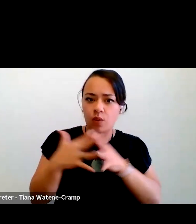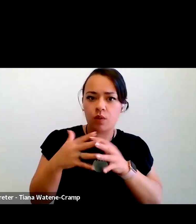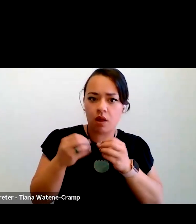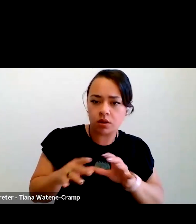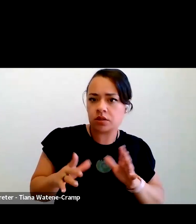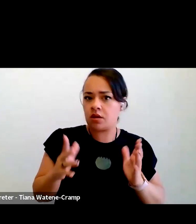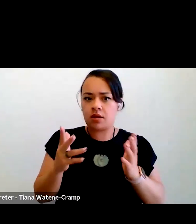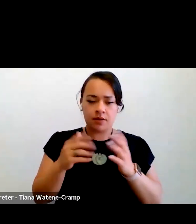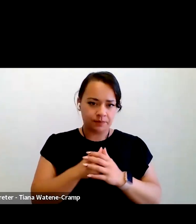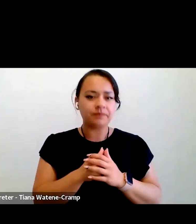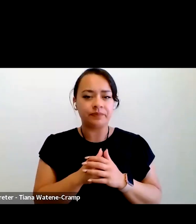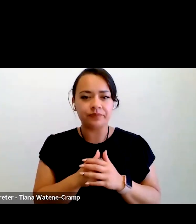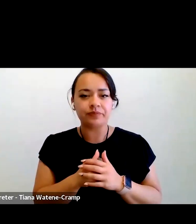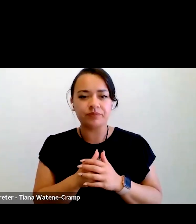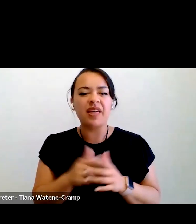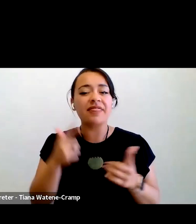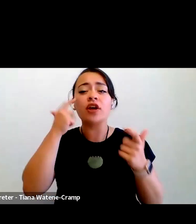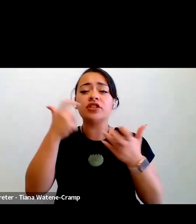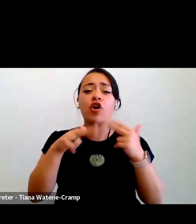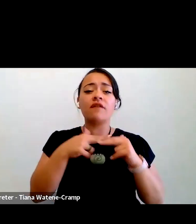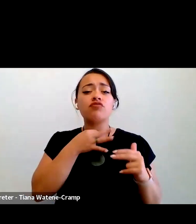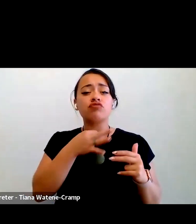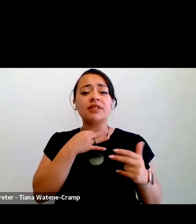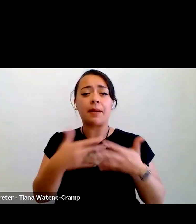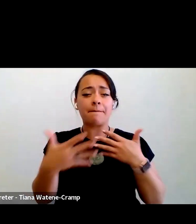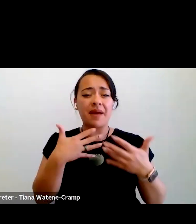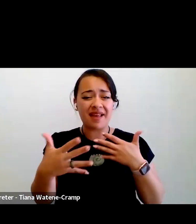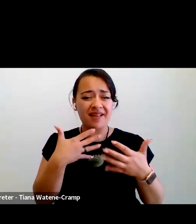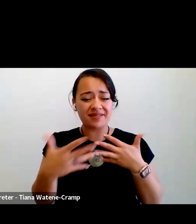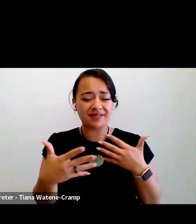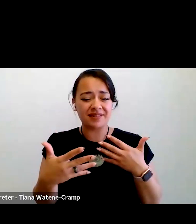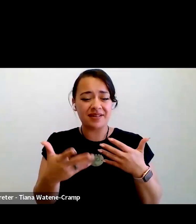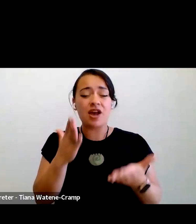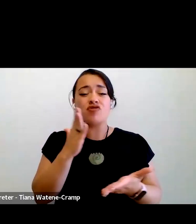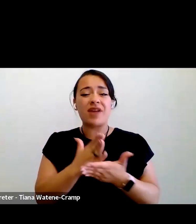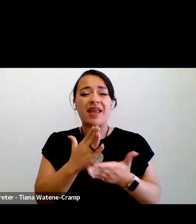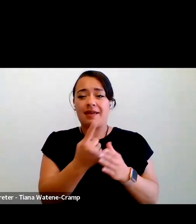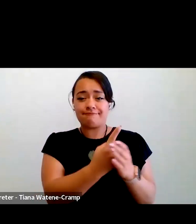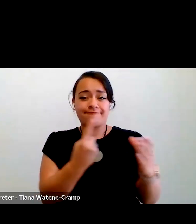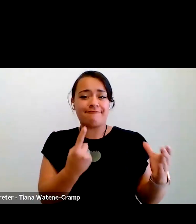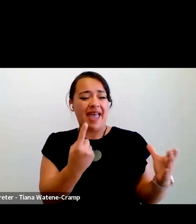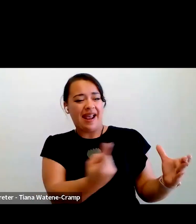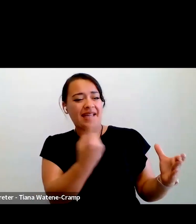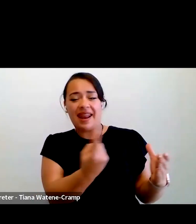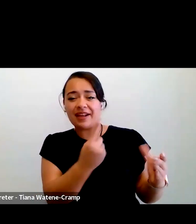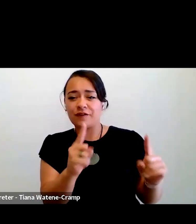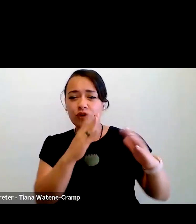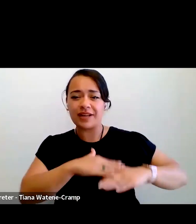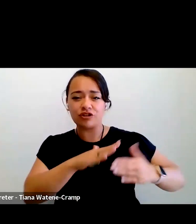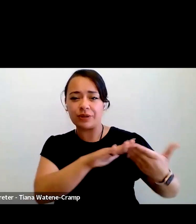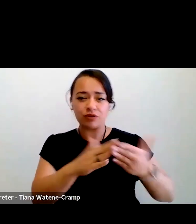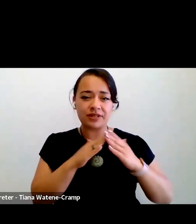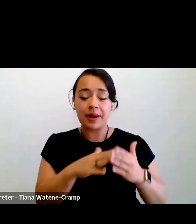corporate governance idea of risk mitigation, further alienates or compromises First Nations communities. A more